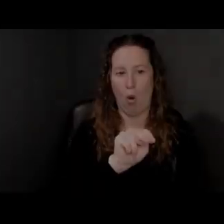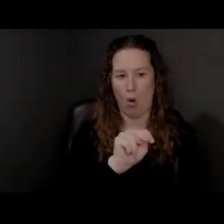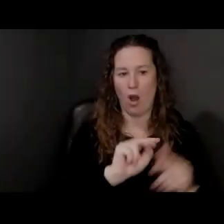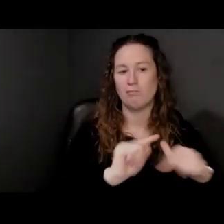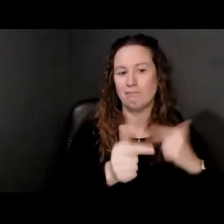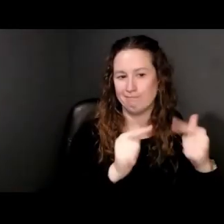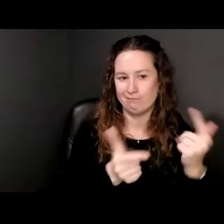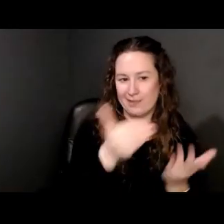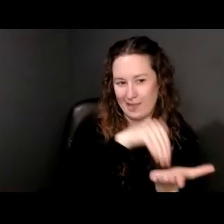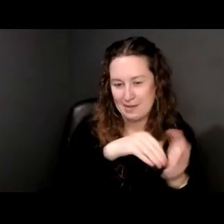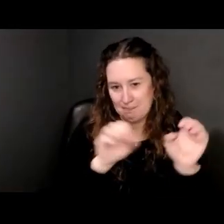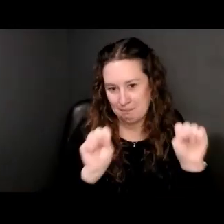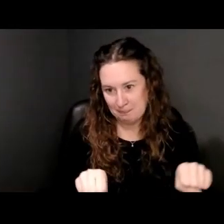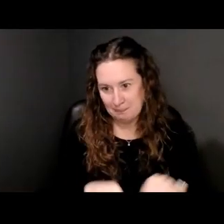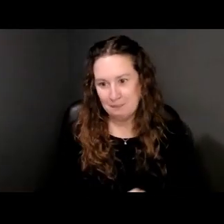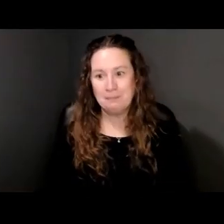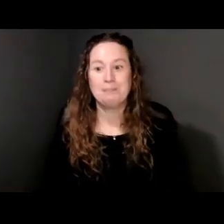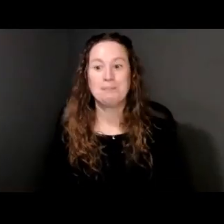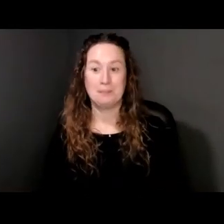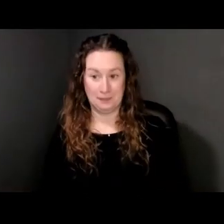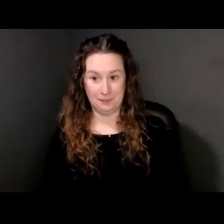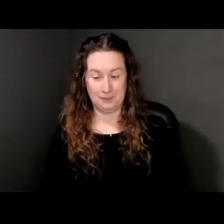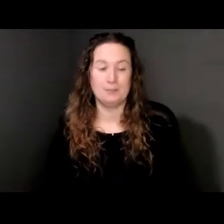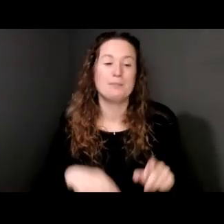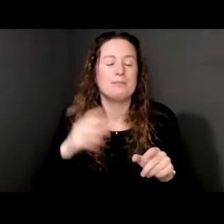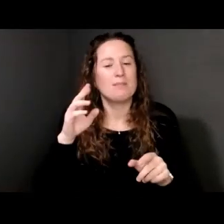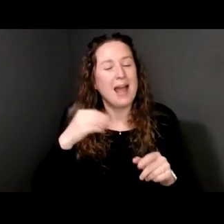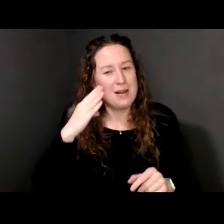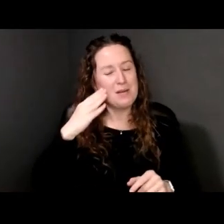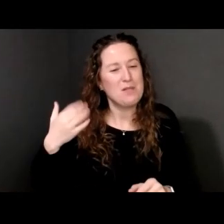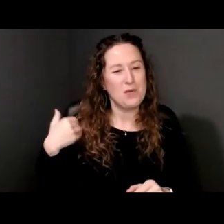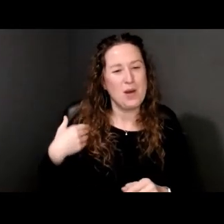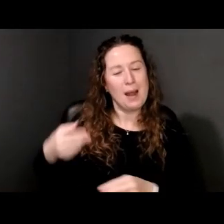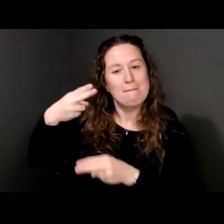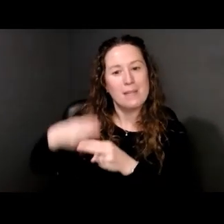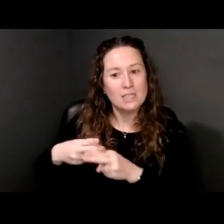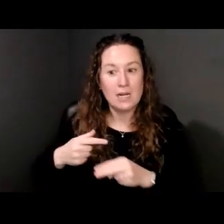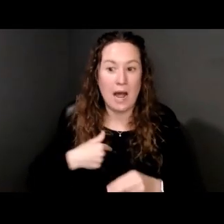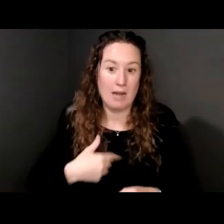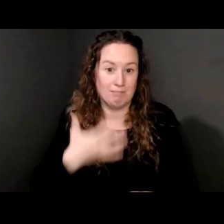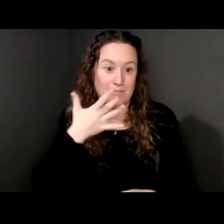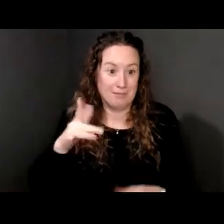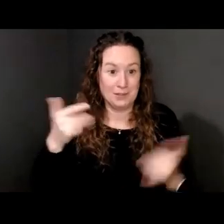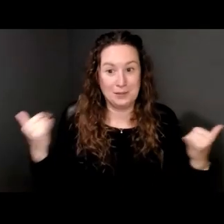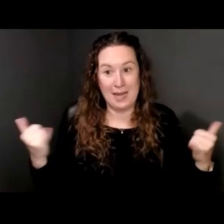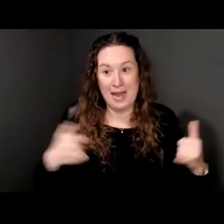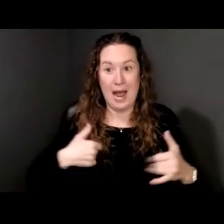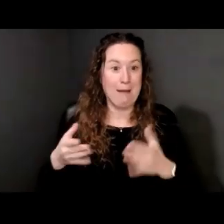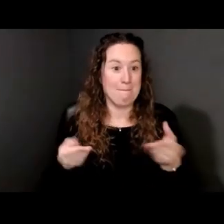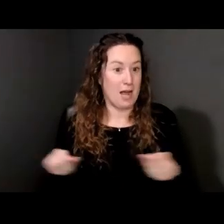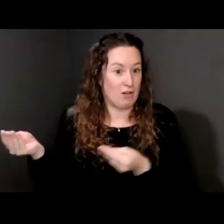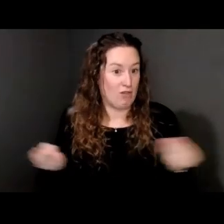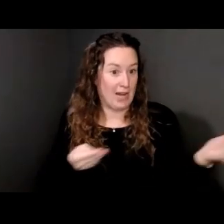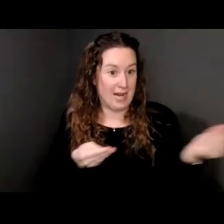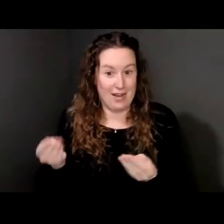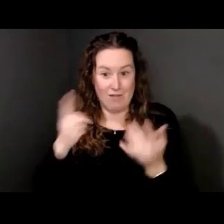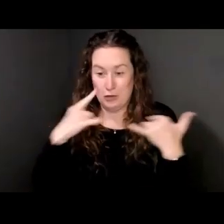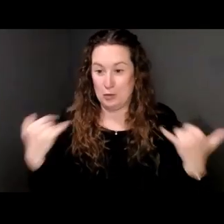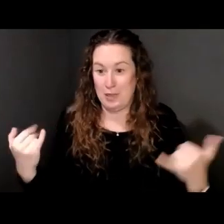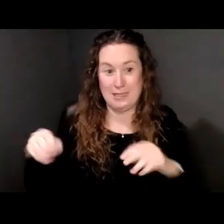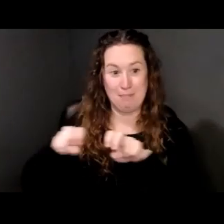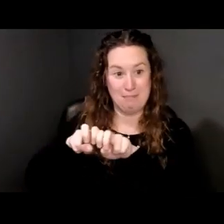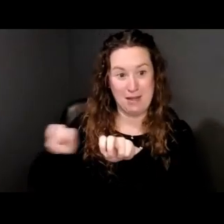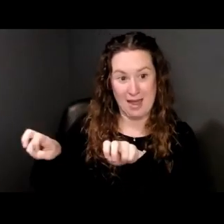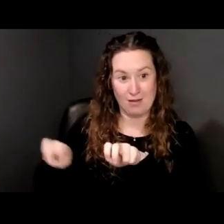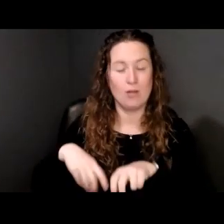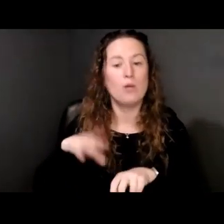So, as I mentioned, I also have the pleasure and the privilege of being the moderator for today's opening panel, during which I'll be